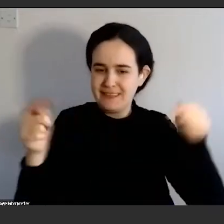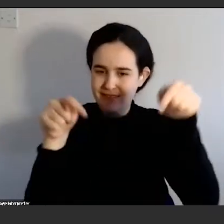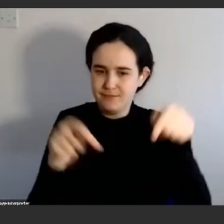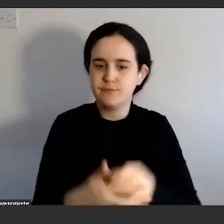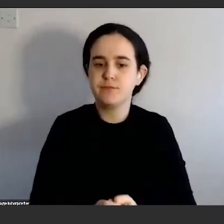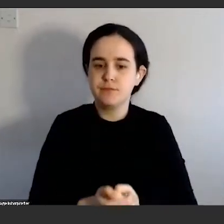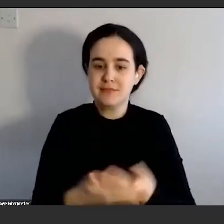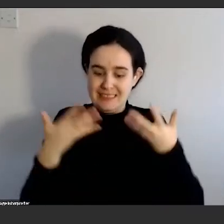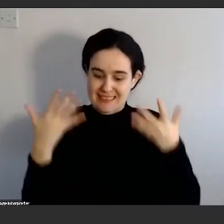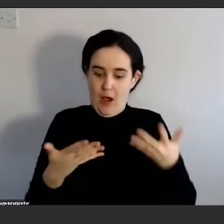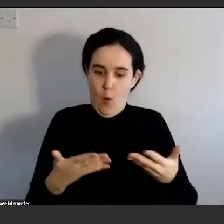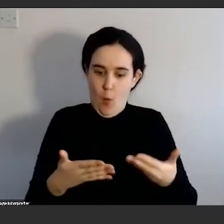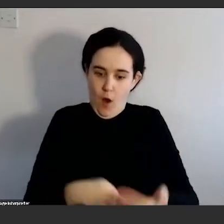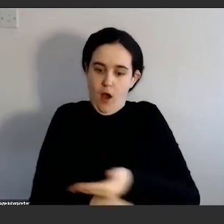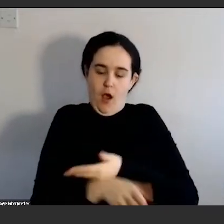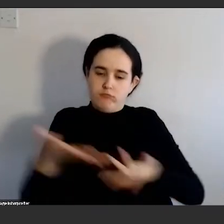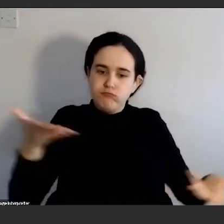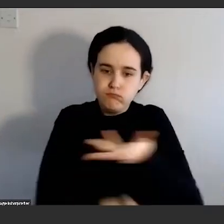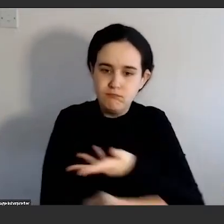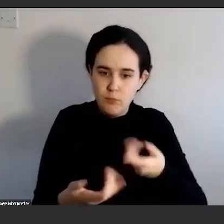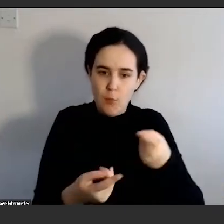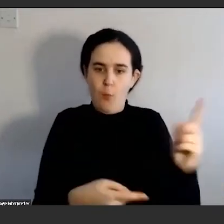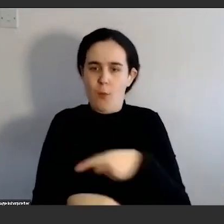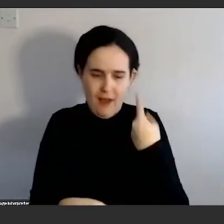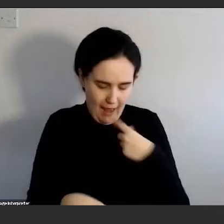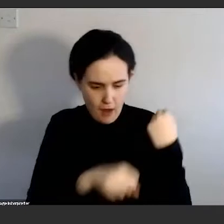disabilities. Thank you, and the best of luck.